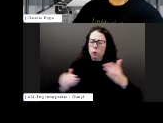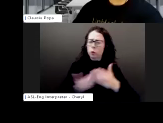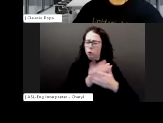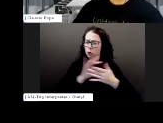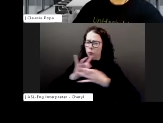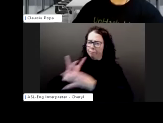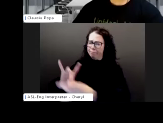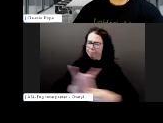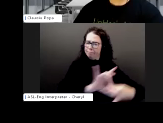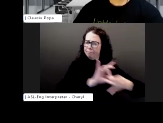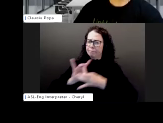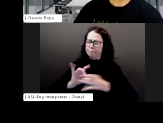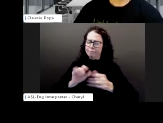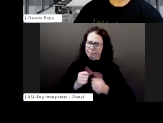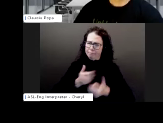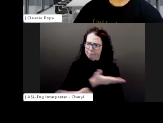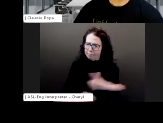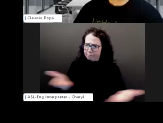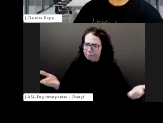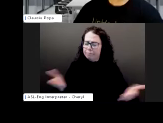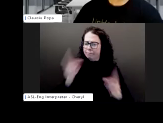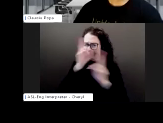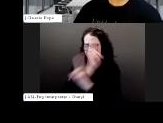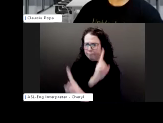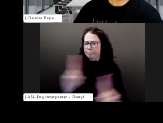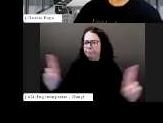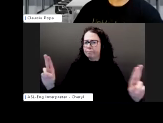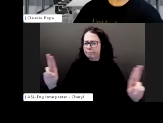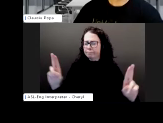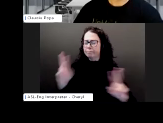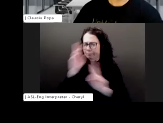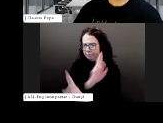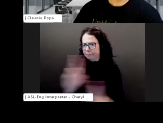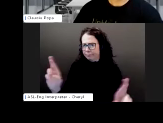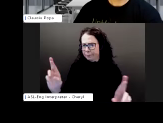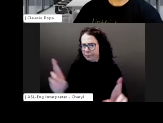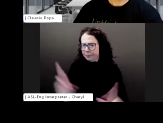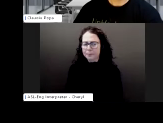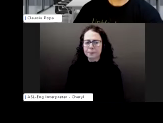this land, one that is based in honor and in deep respect.